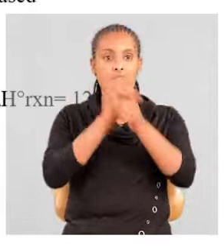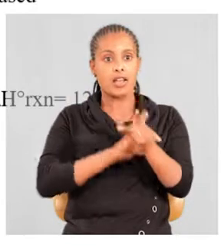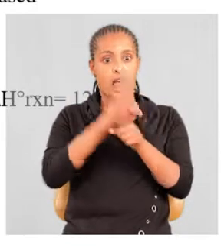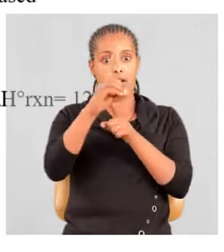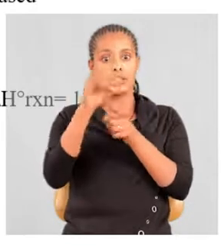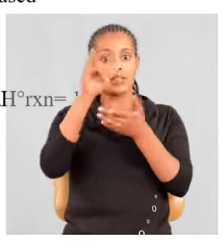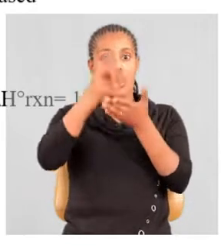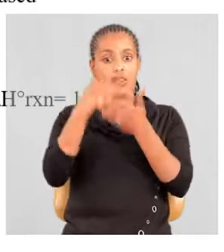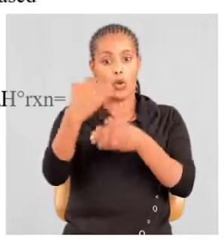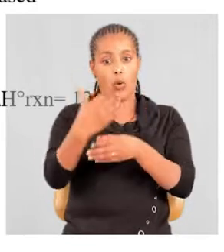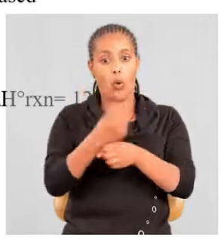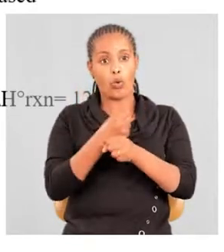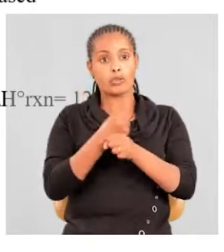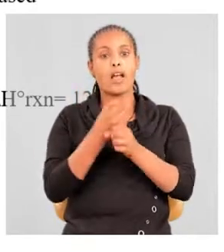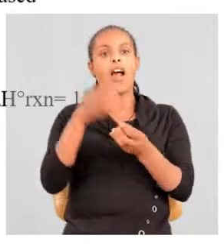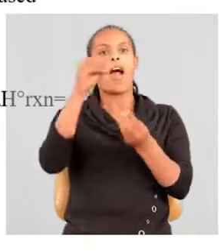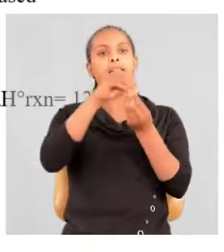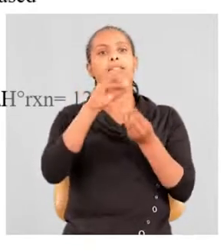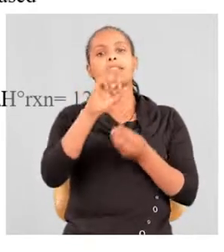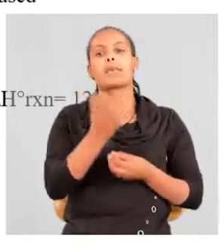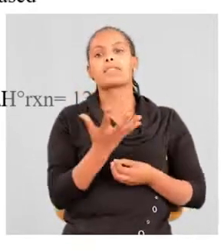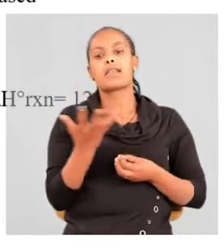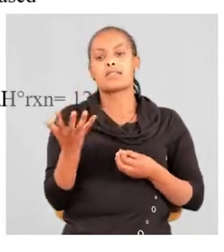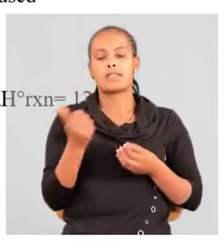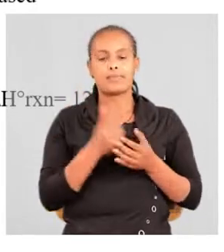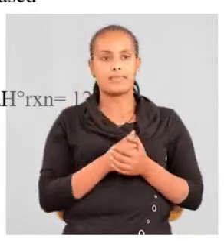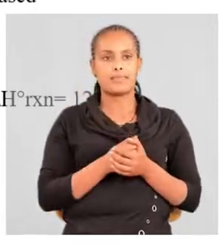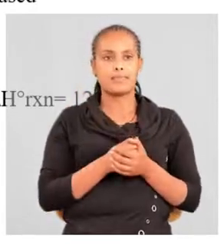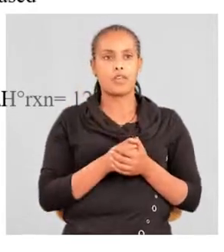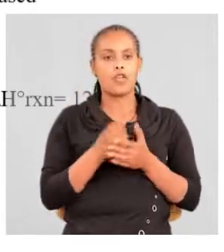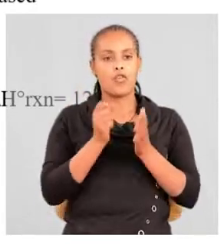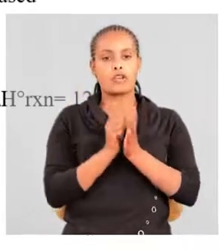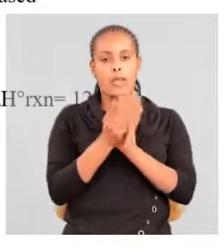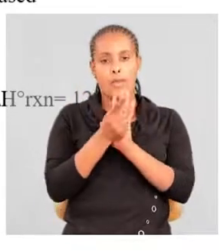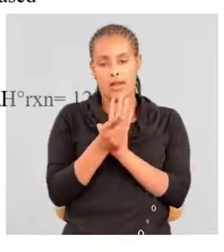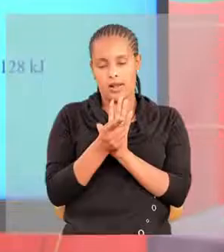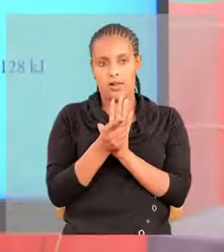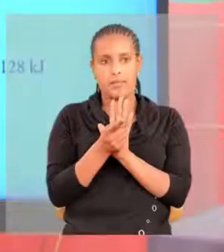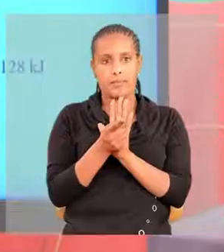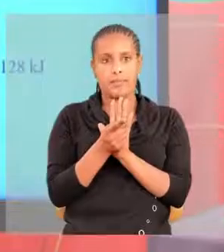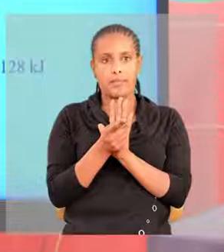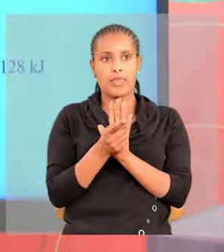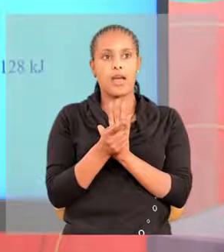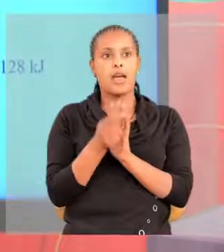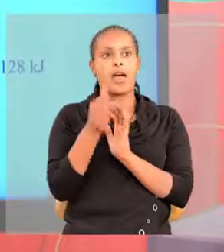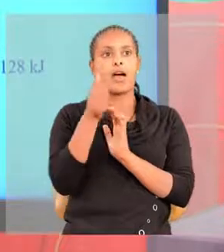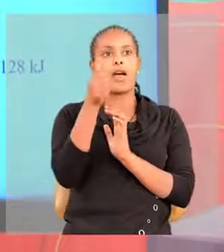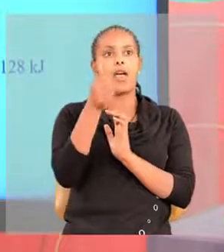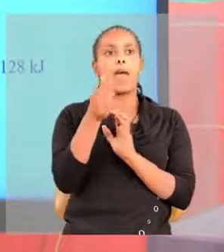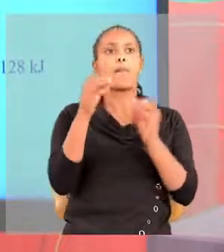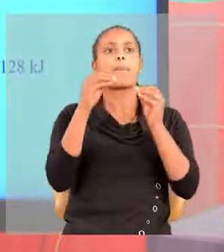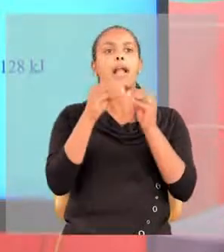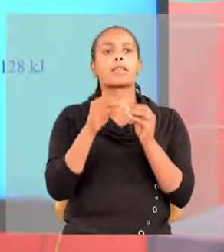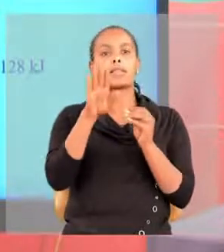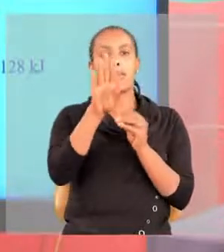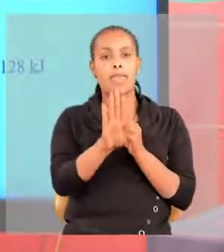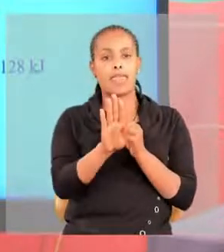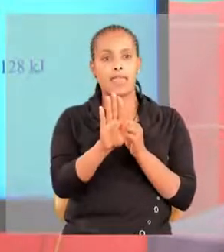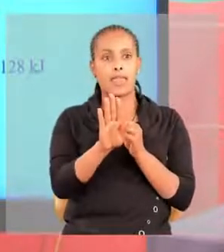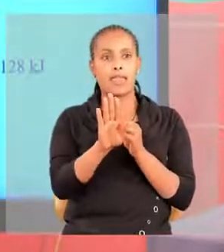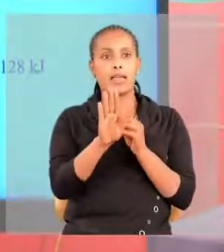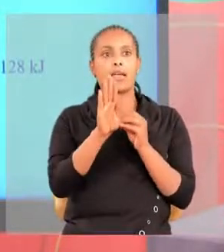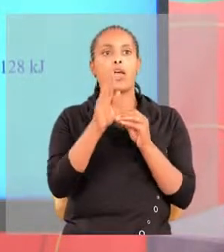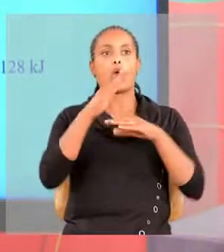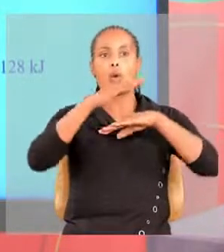that consumes the added substance. For example, M plus B